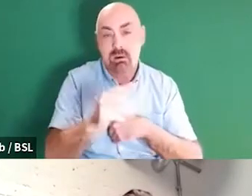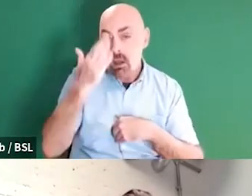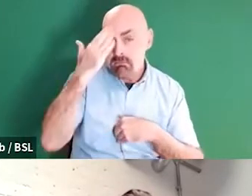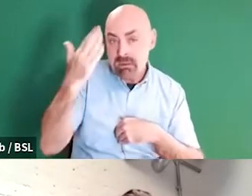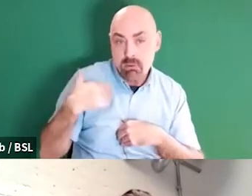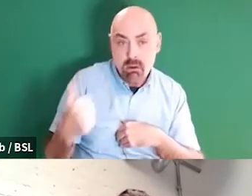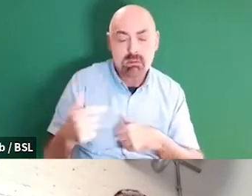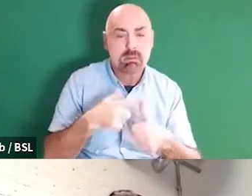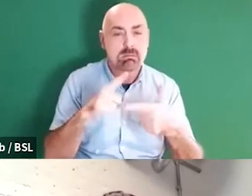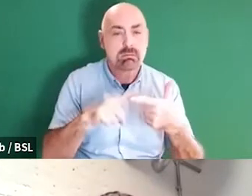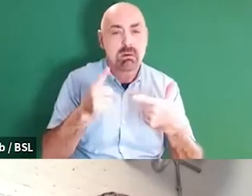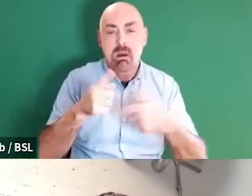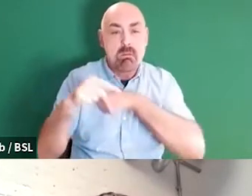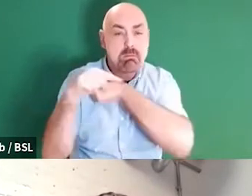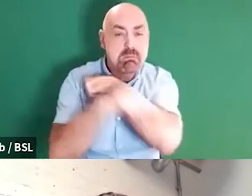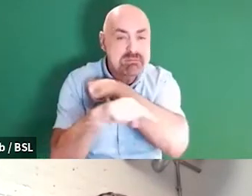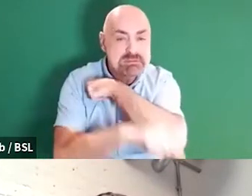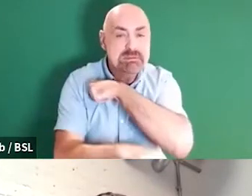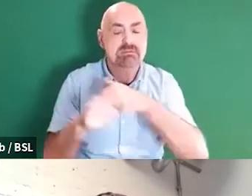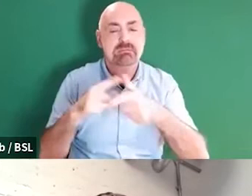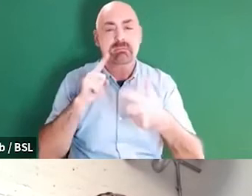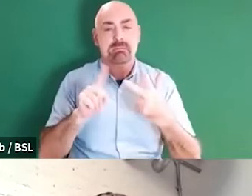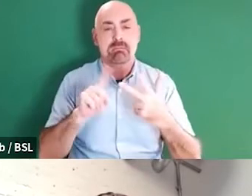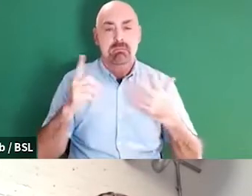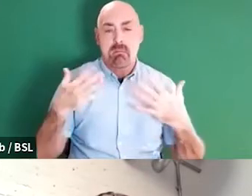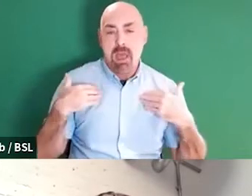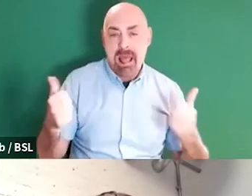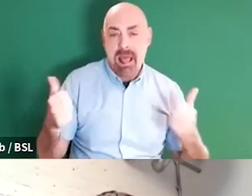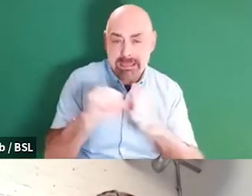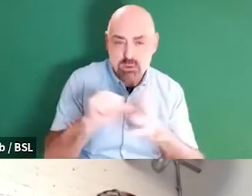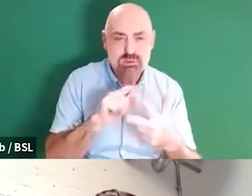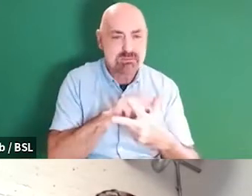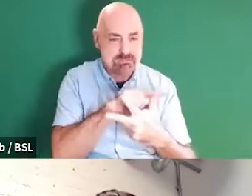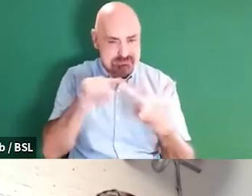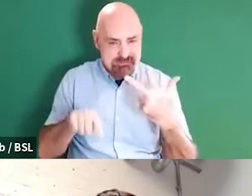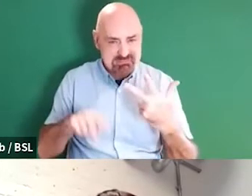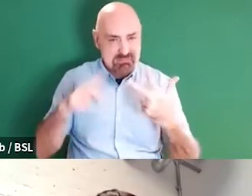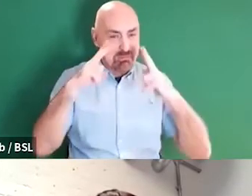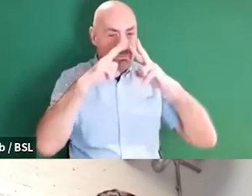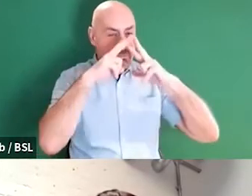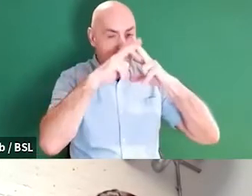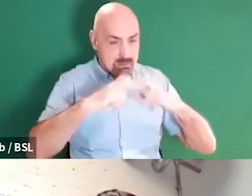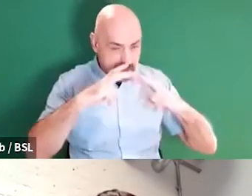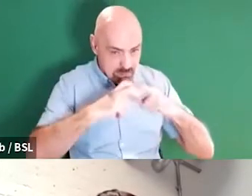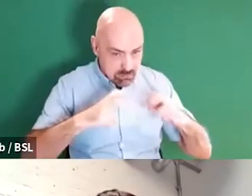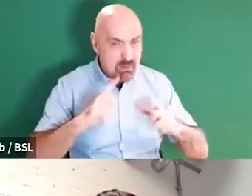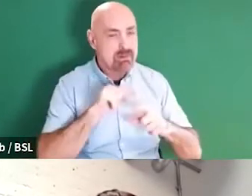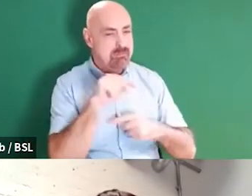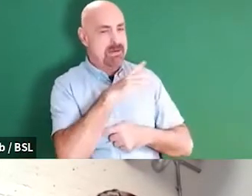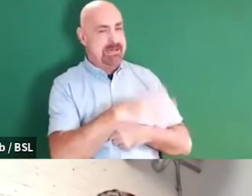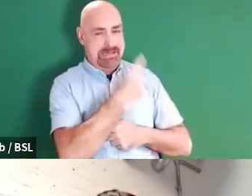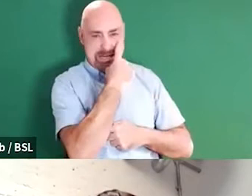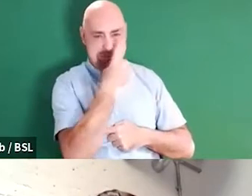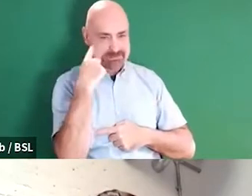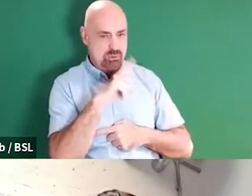Is it poverty? Is it health issues? And really looking at those issues so that we can then evidence the impact of